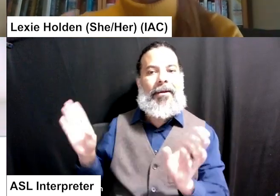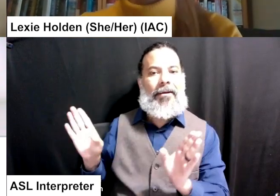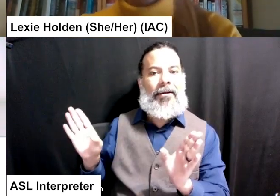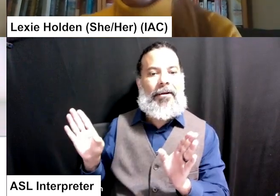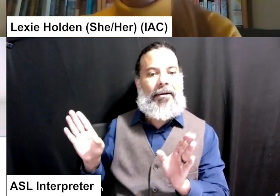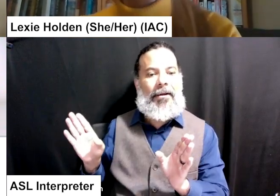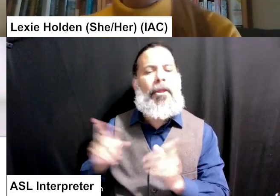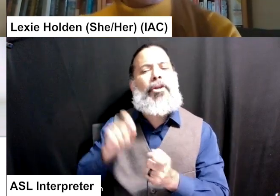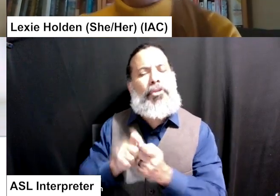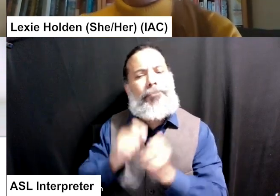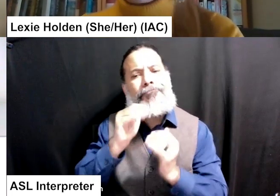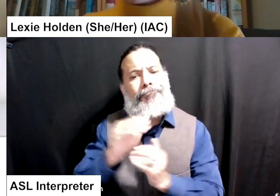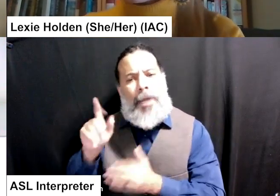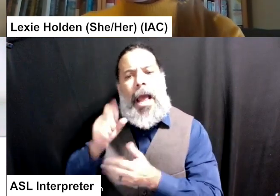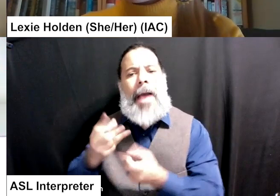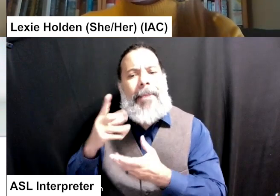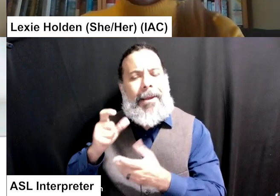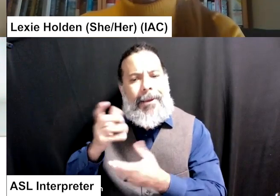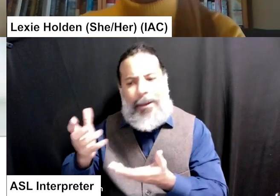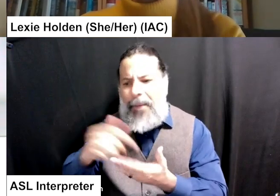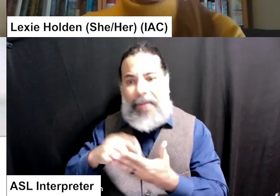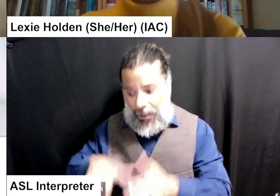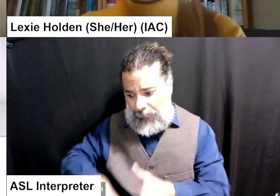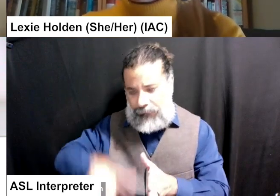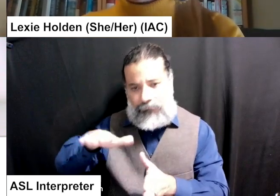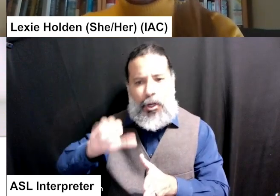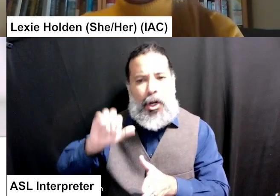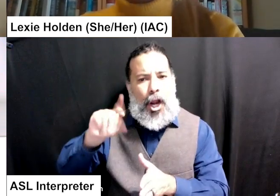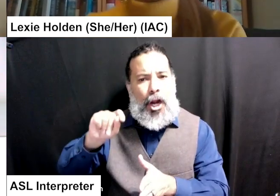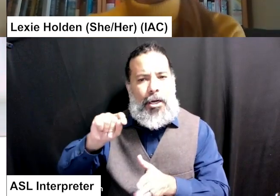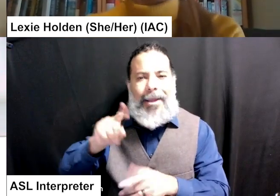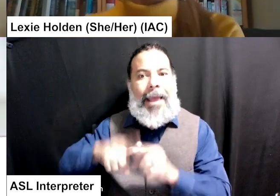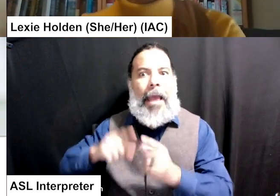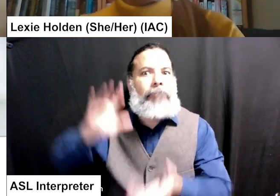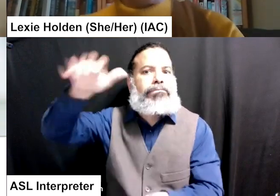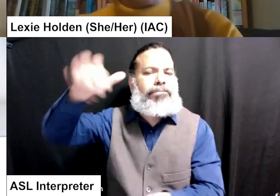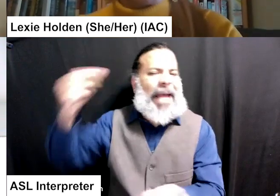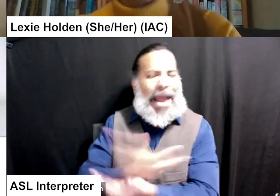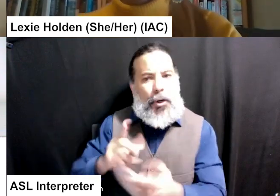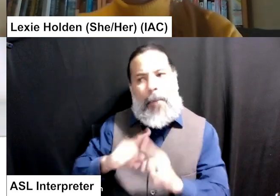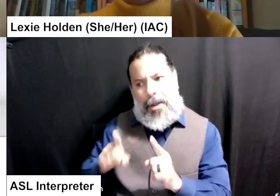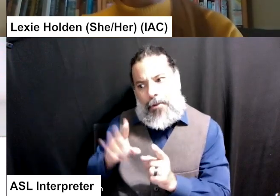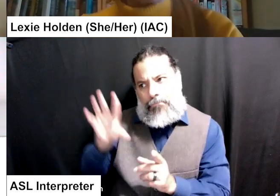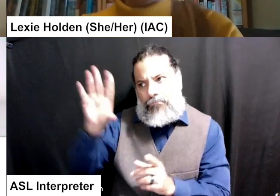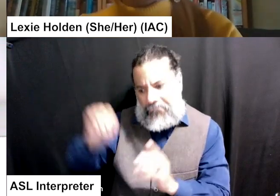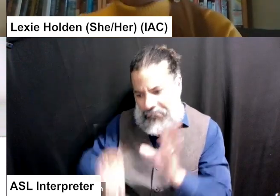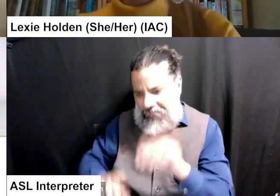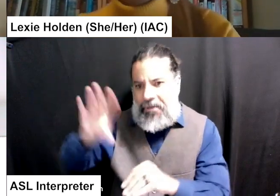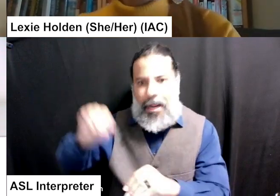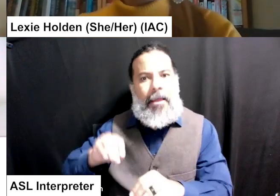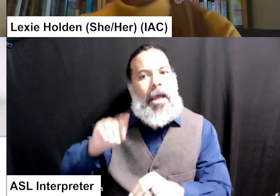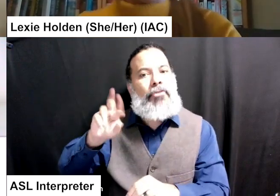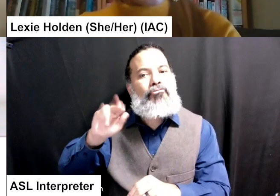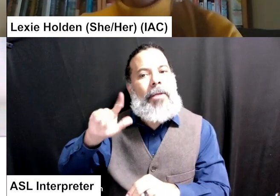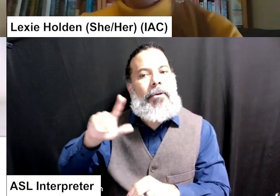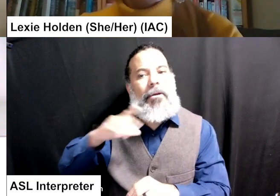certain restrictions on how many of each item. They fill up their cart, get to the end, it's all boxed up. Someone loads it into their car. And for tribal elders or others